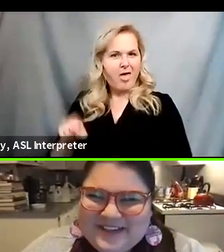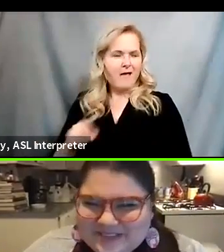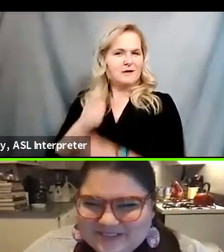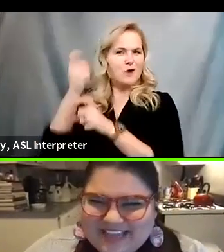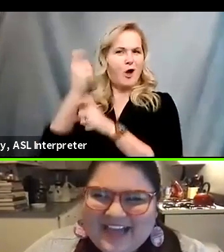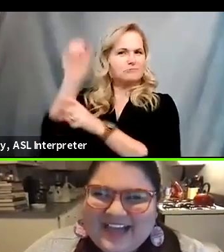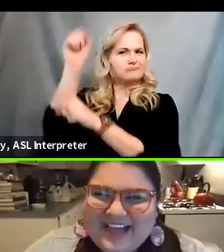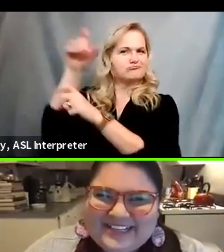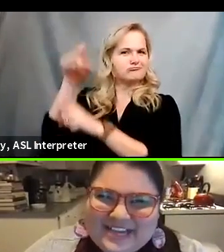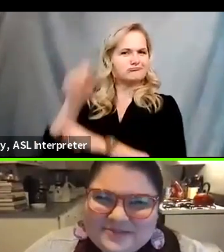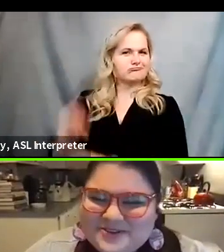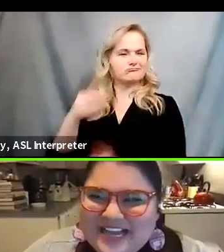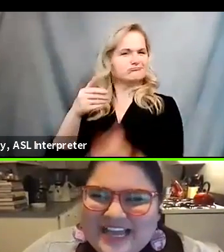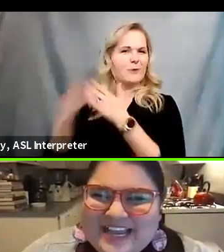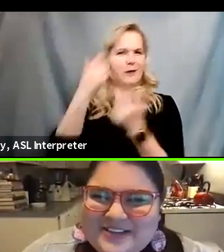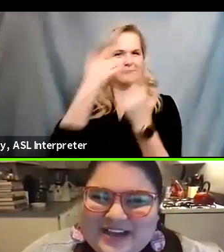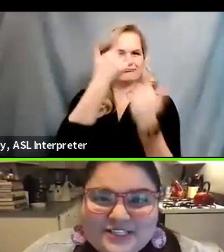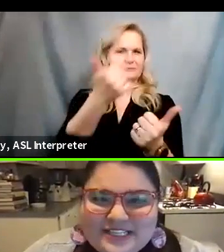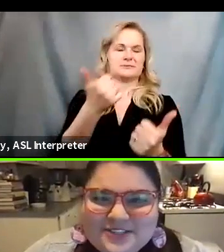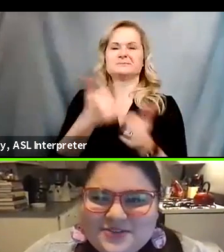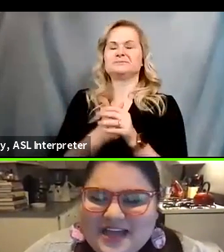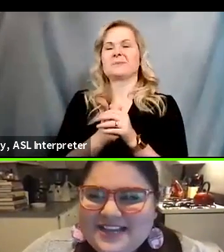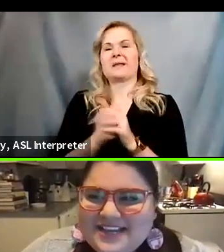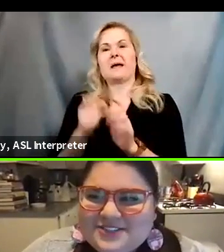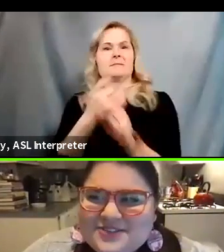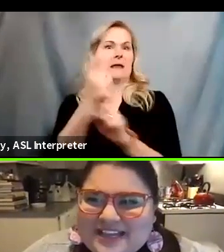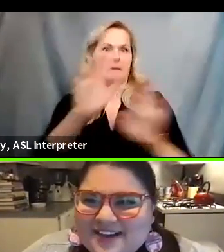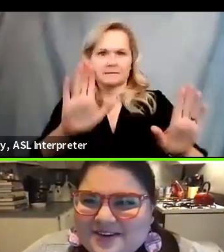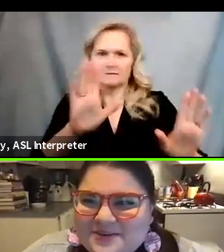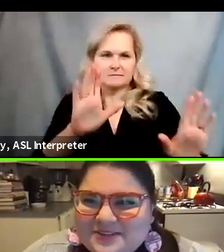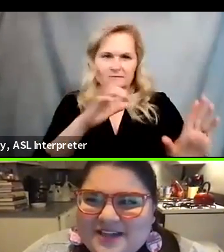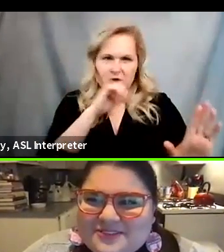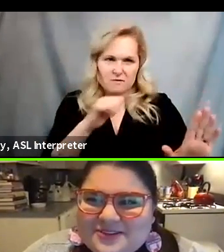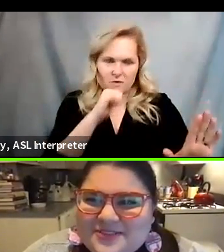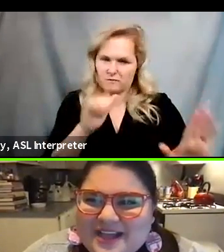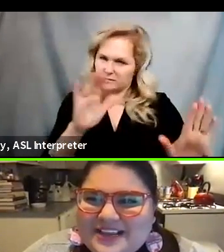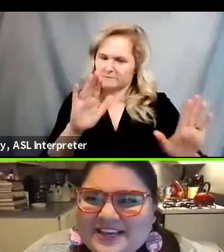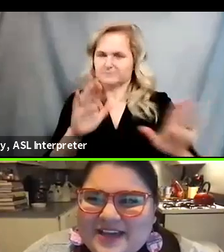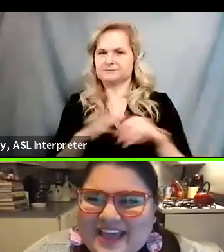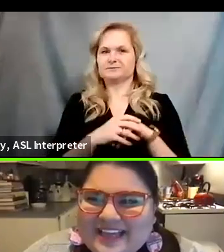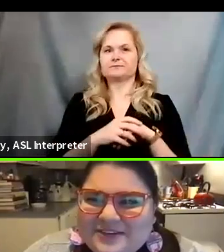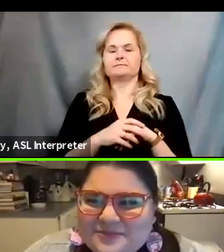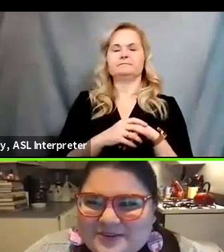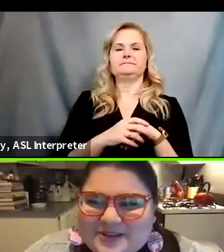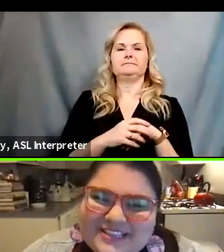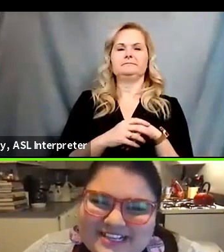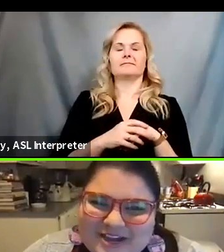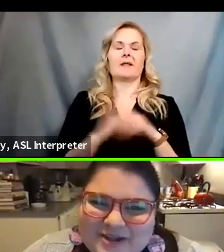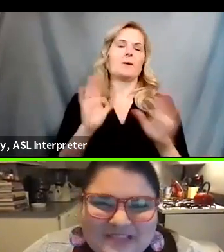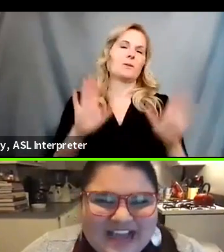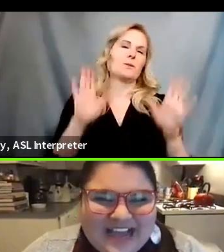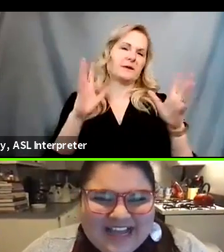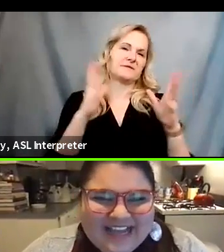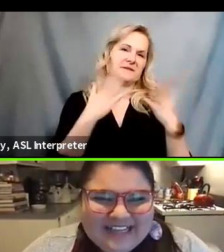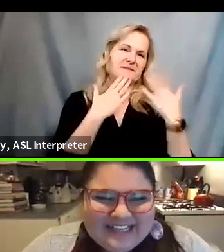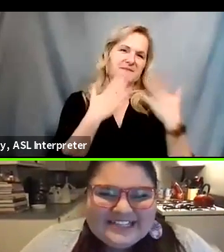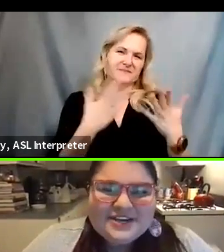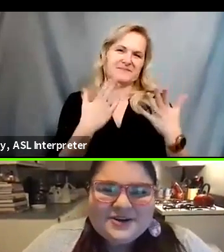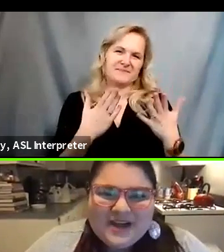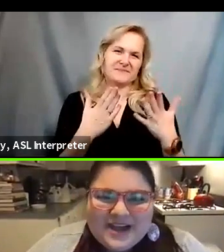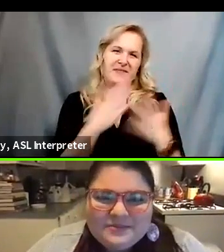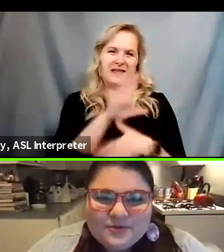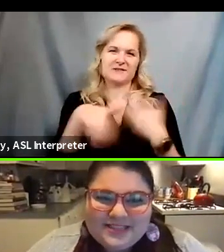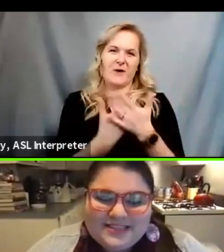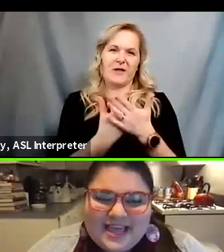Anyway, whatever you like. Take that, Rue. Anyway, just kidding. Don't do that. Oh, no, we're live. Don't do that. Anyway, wonderful. Thanks, y'all.